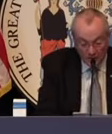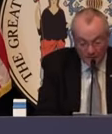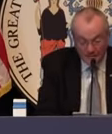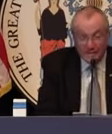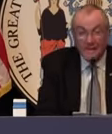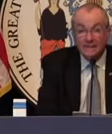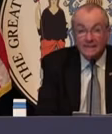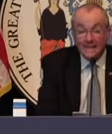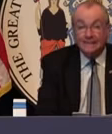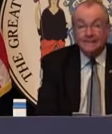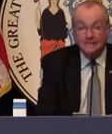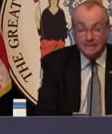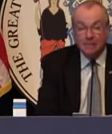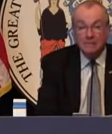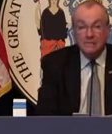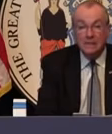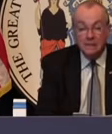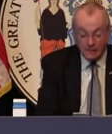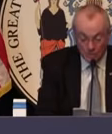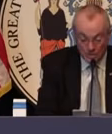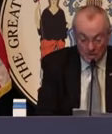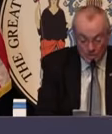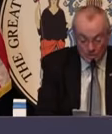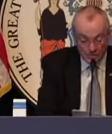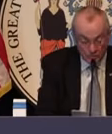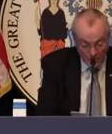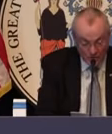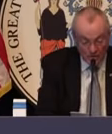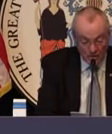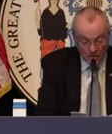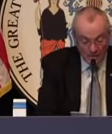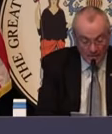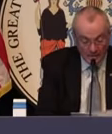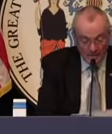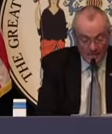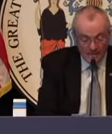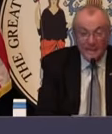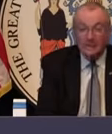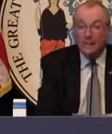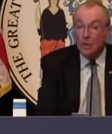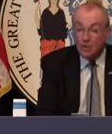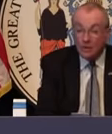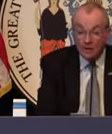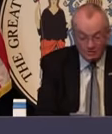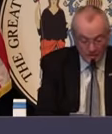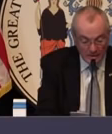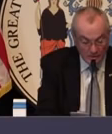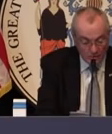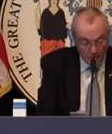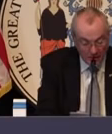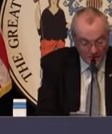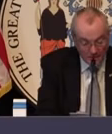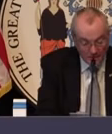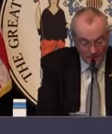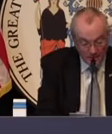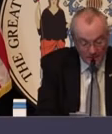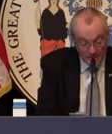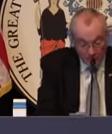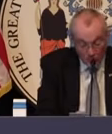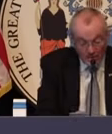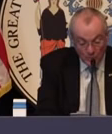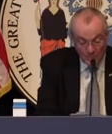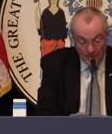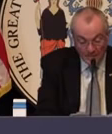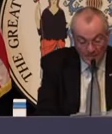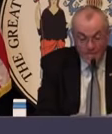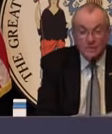become that we can take the next steps in responsibly restarting our economy and getting our recovery underway.